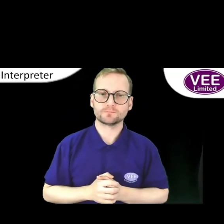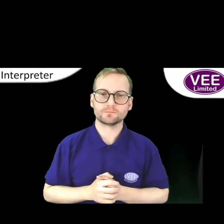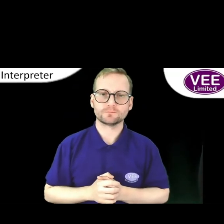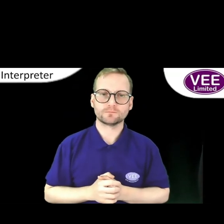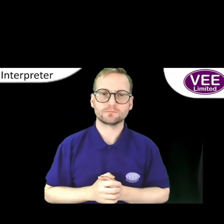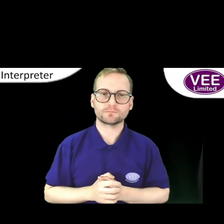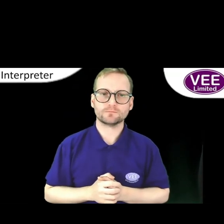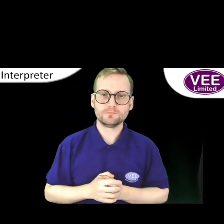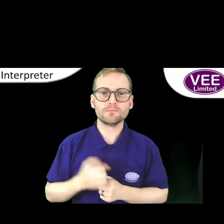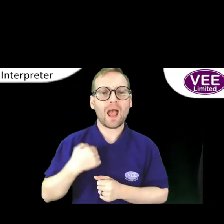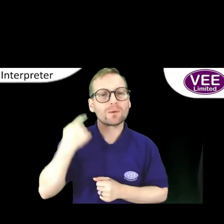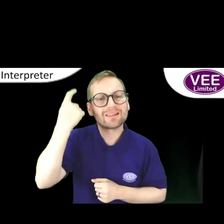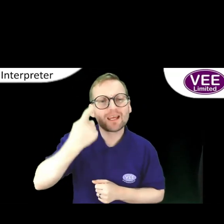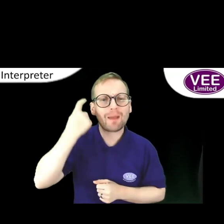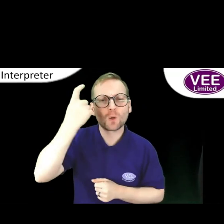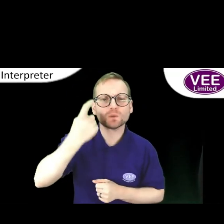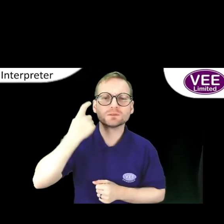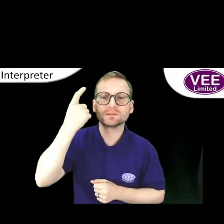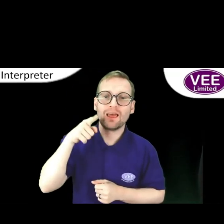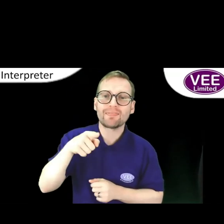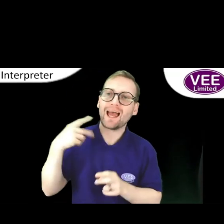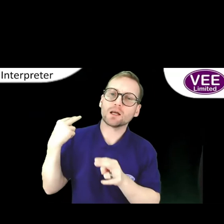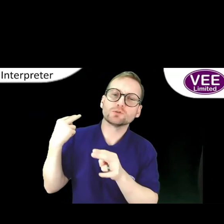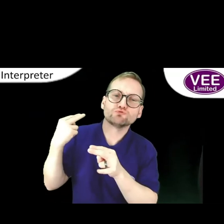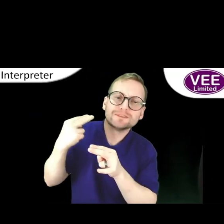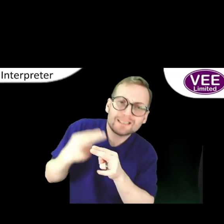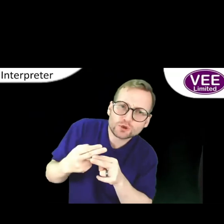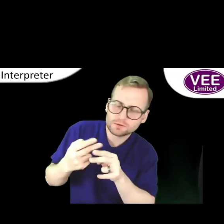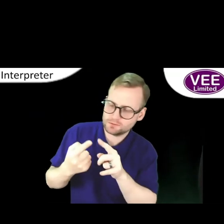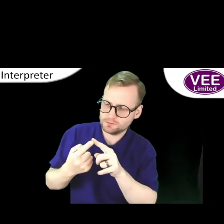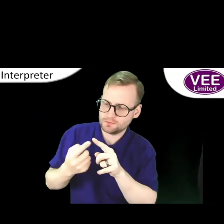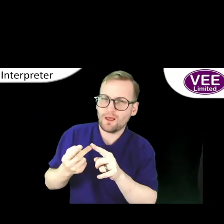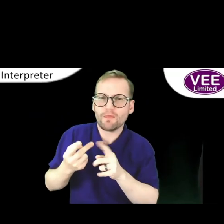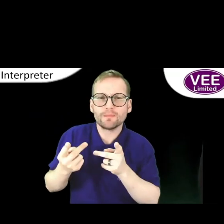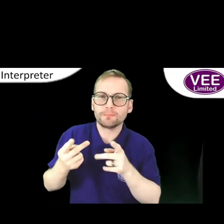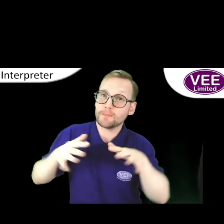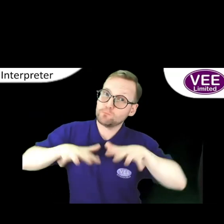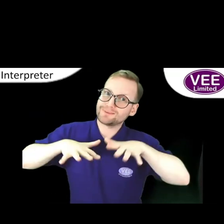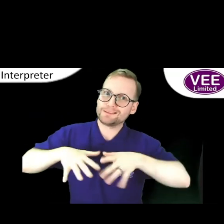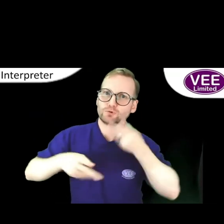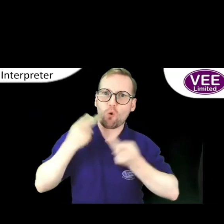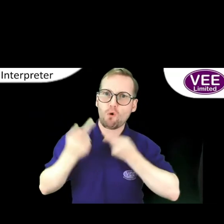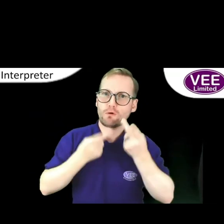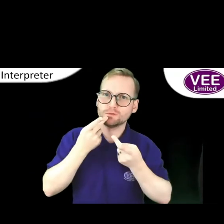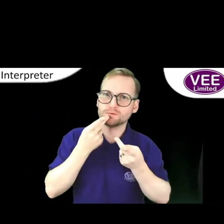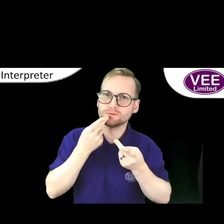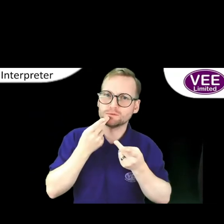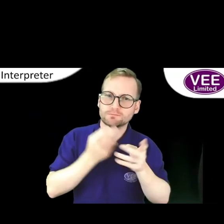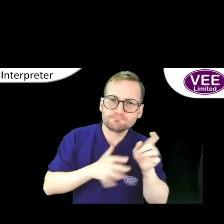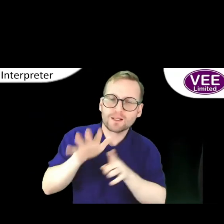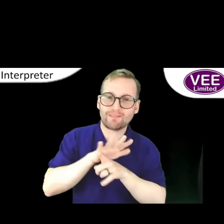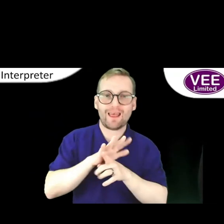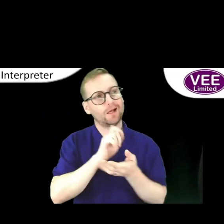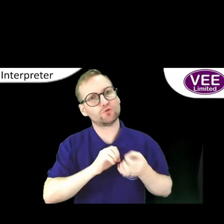And it was thinking through that tradition and that repertoire that I wrote this